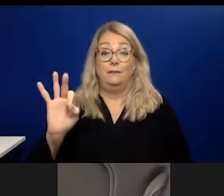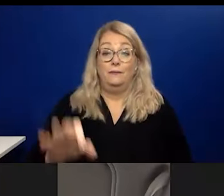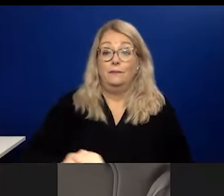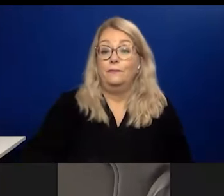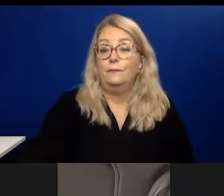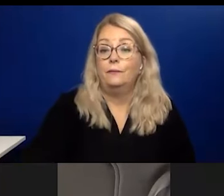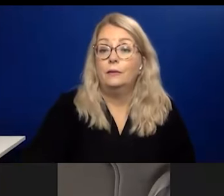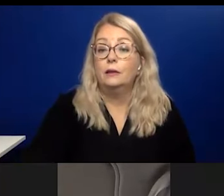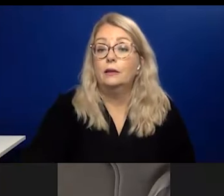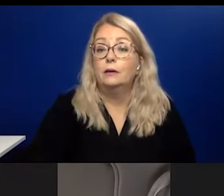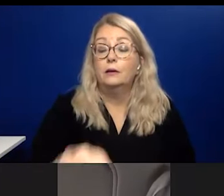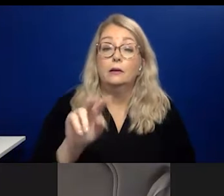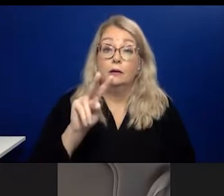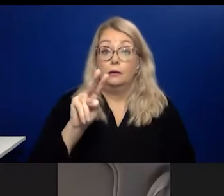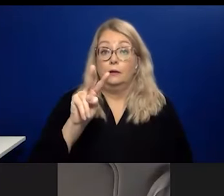Victor?